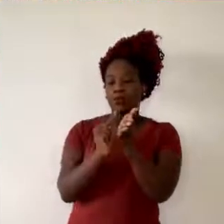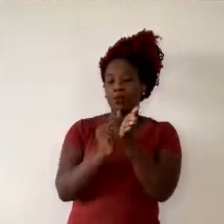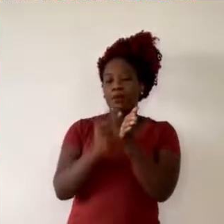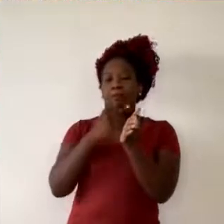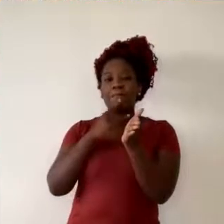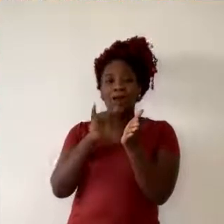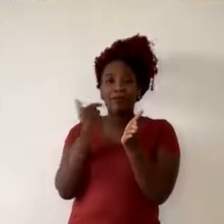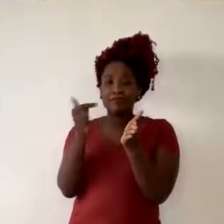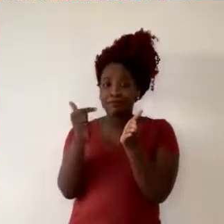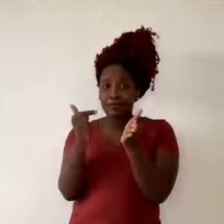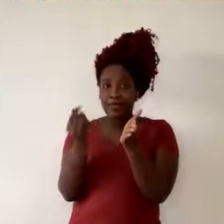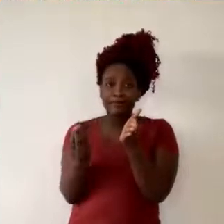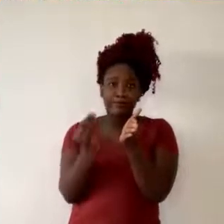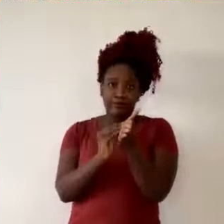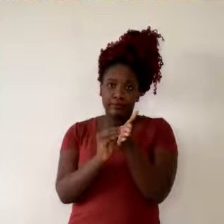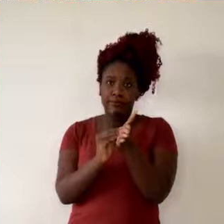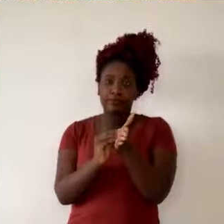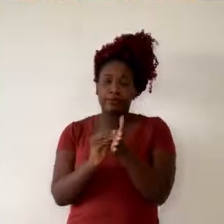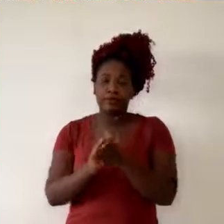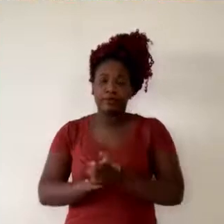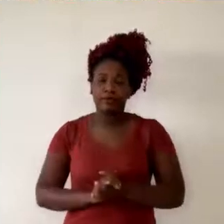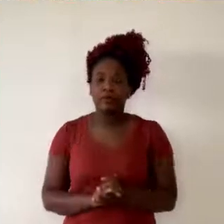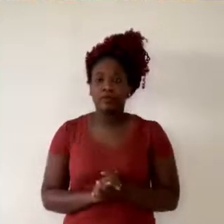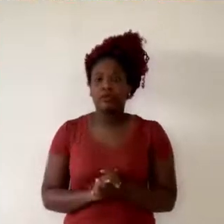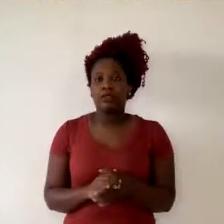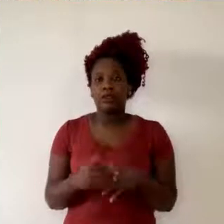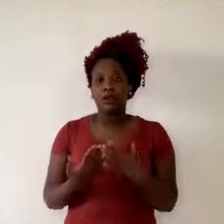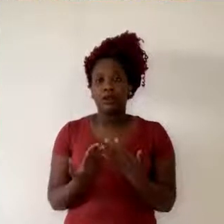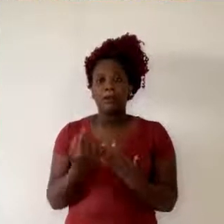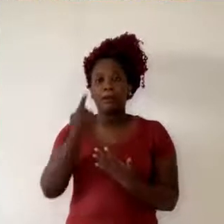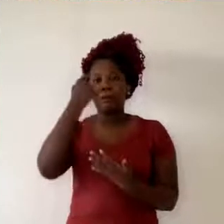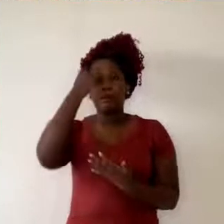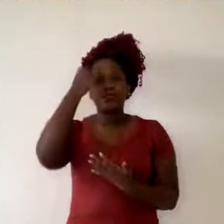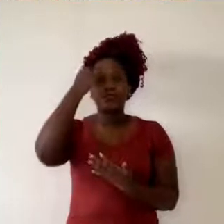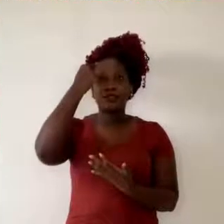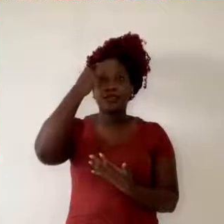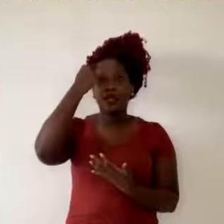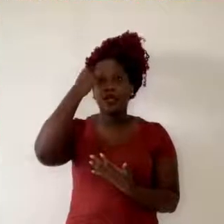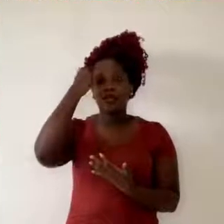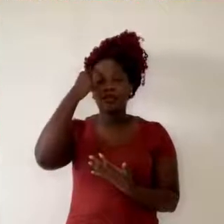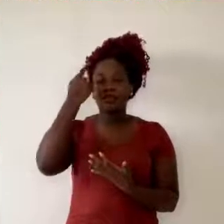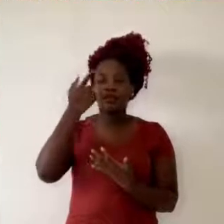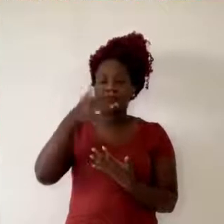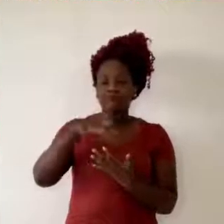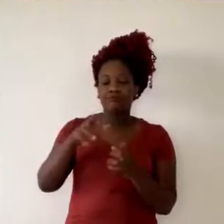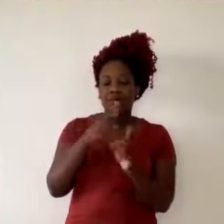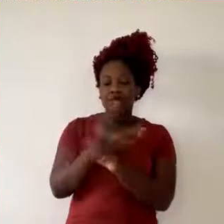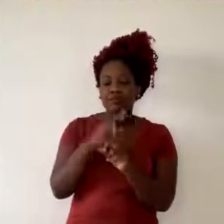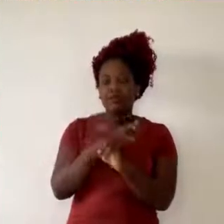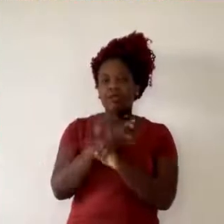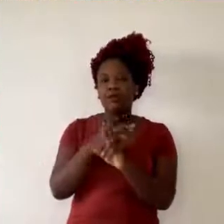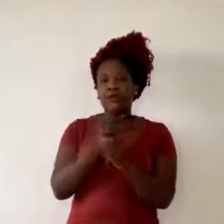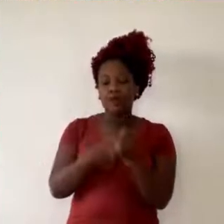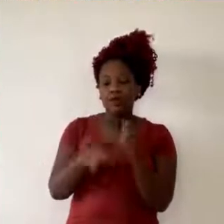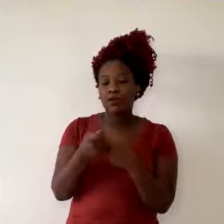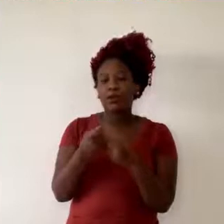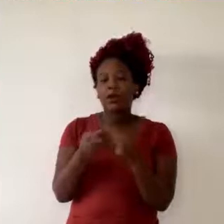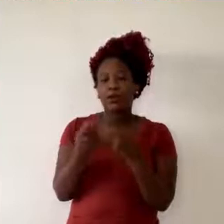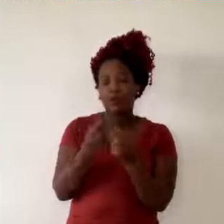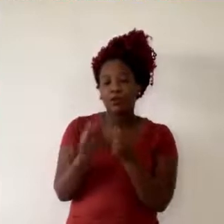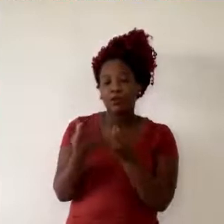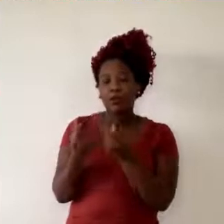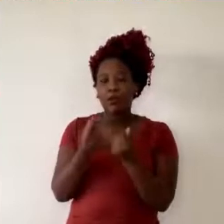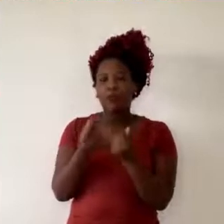their father's name in their birth certificate. So when we think about economic factors and